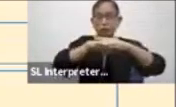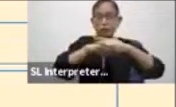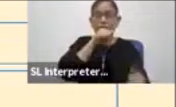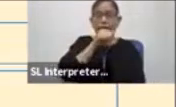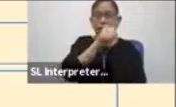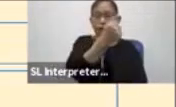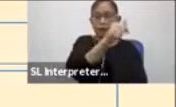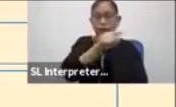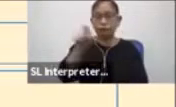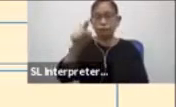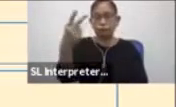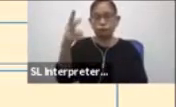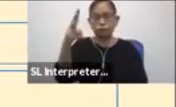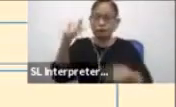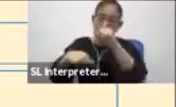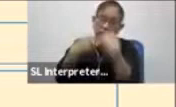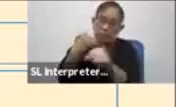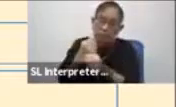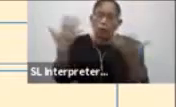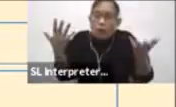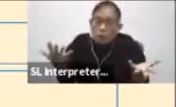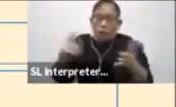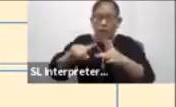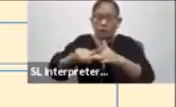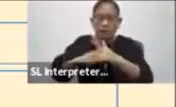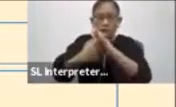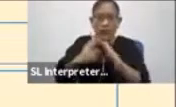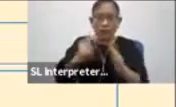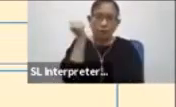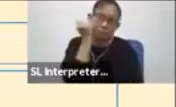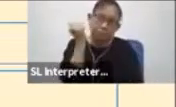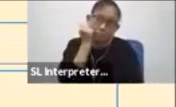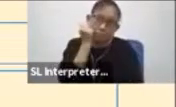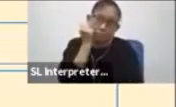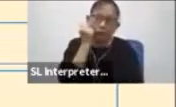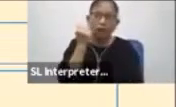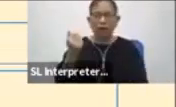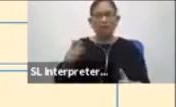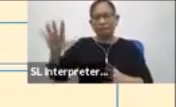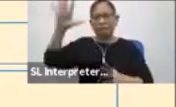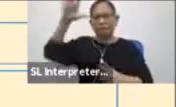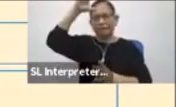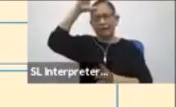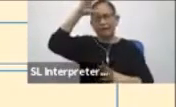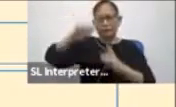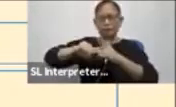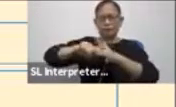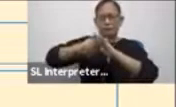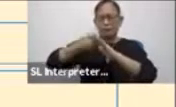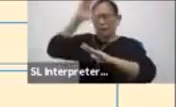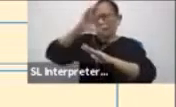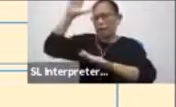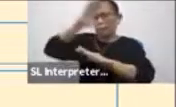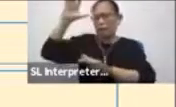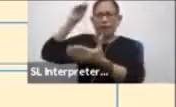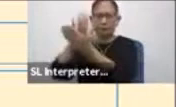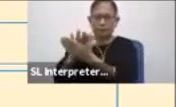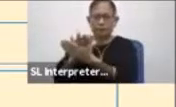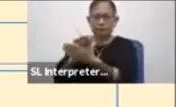old, or if they have started their period and it's time for the father to find a husband for the